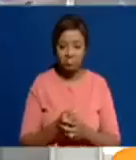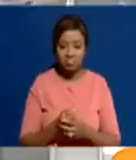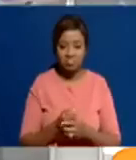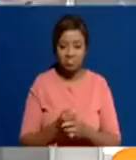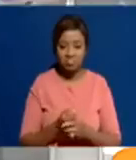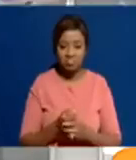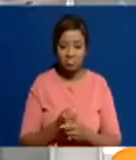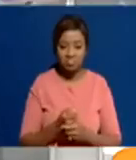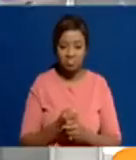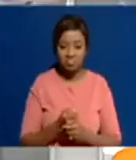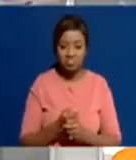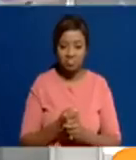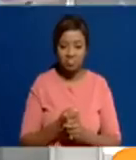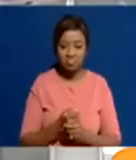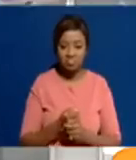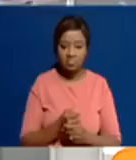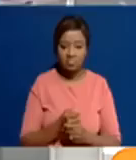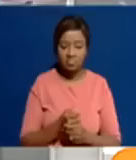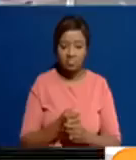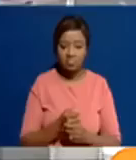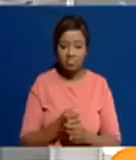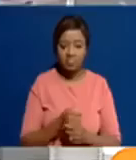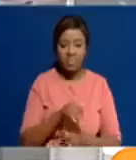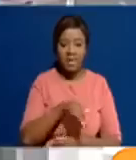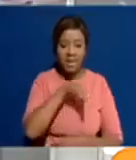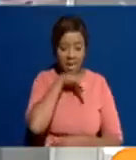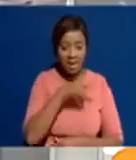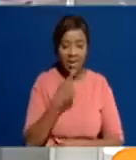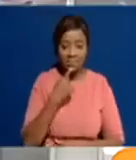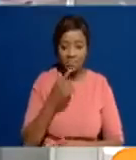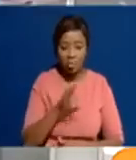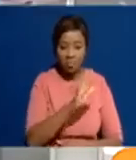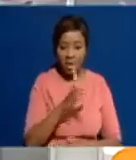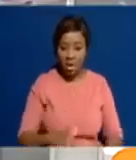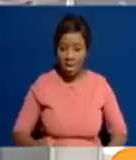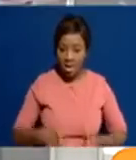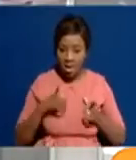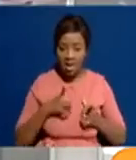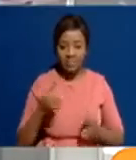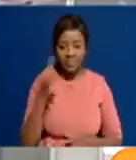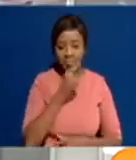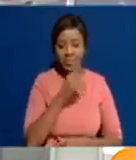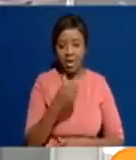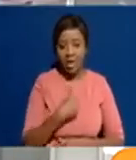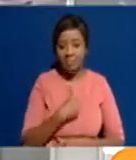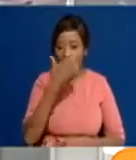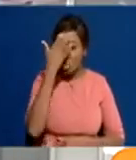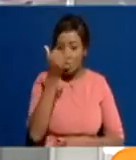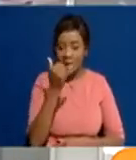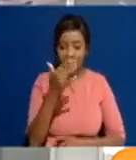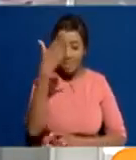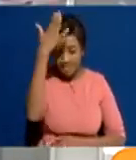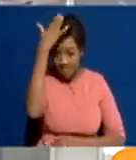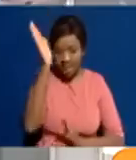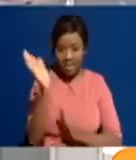Naye kinara wa Azimio Raila Odinga amesema kuwa maisha yake yamo hatarini kufuatia maandamano ya Jumatatu na